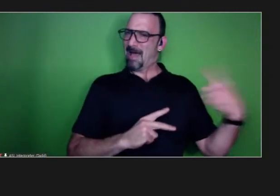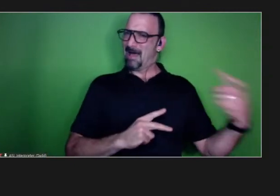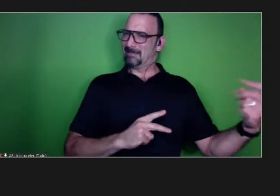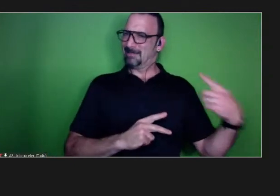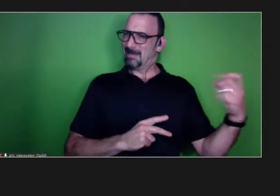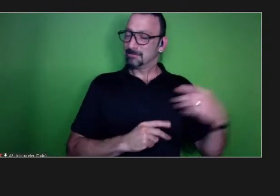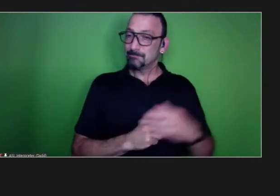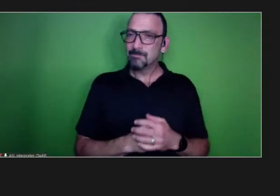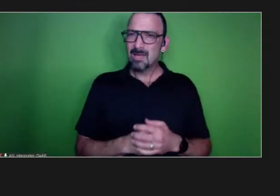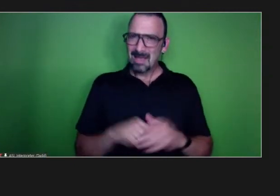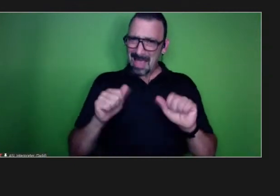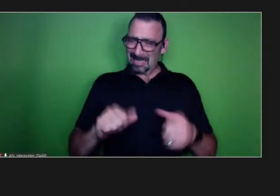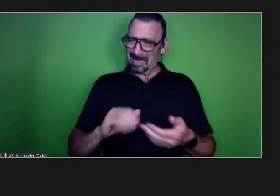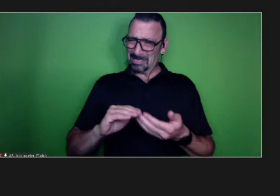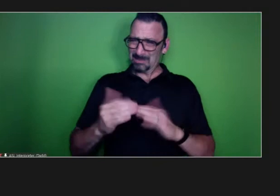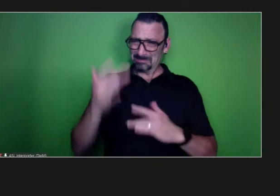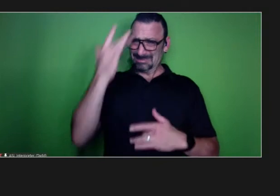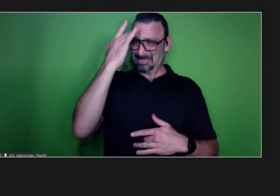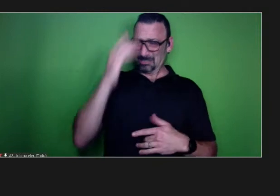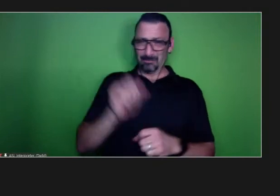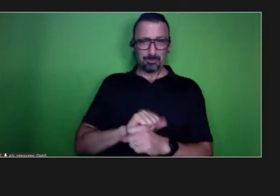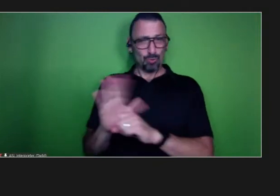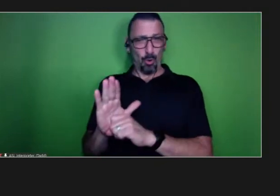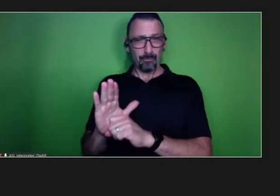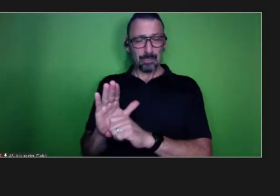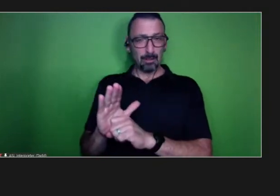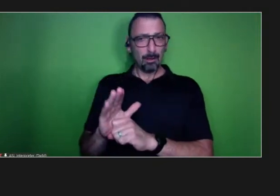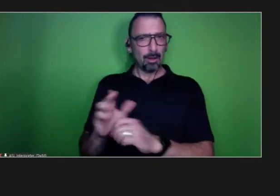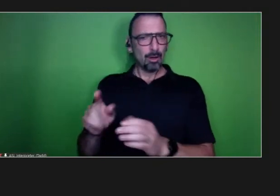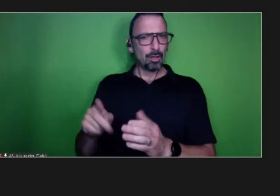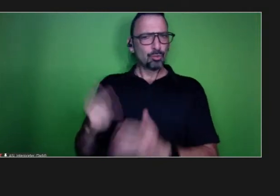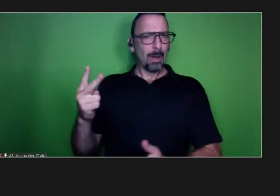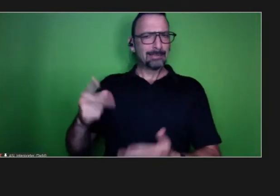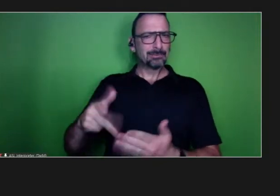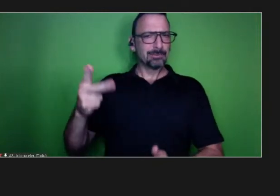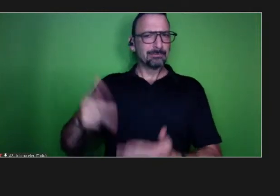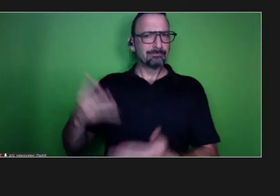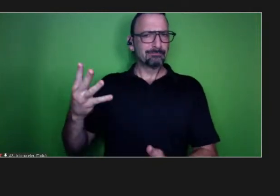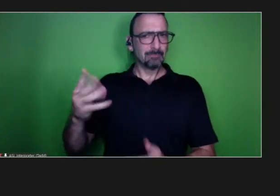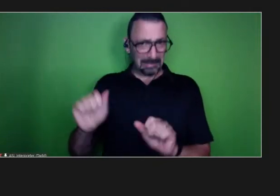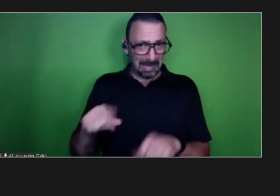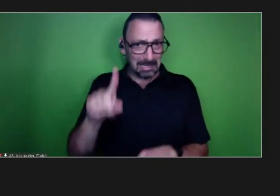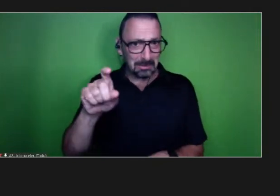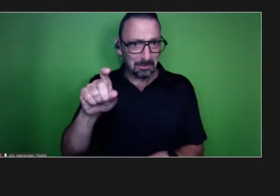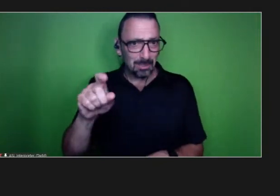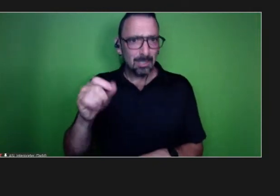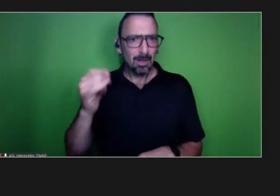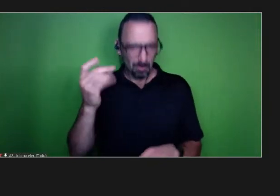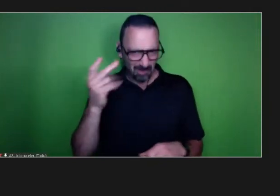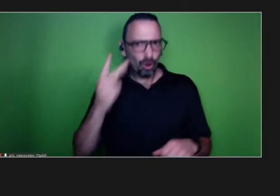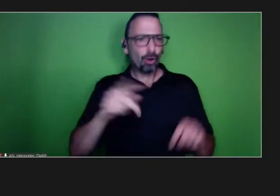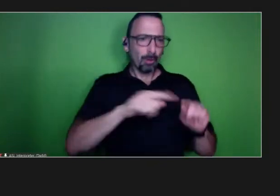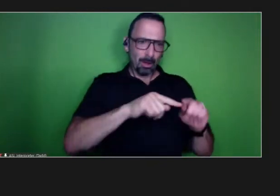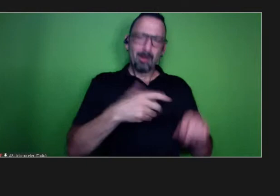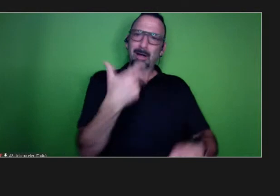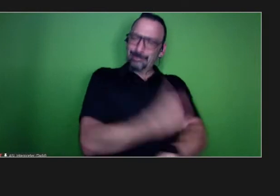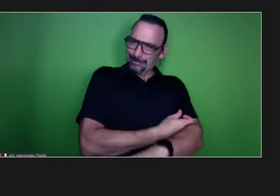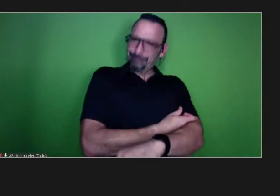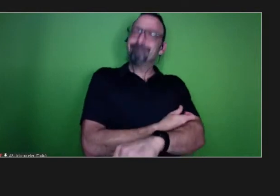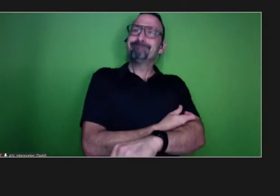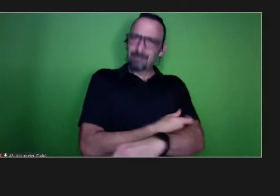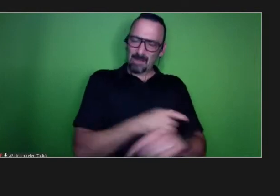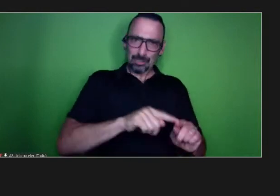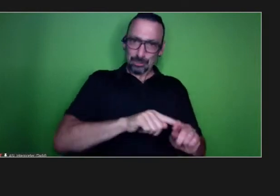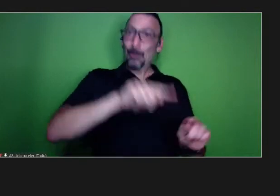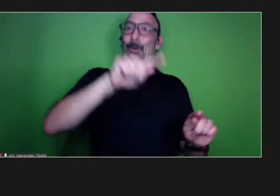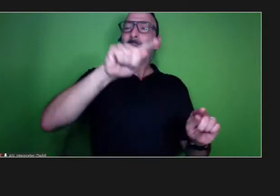Can you get COVID-19 more than once? We talked about antibodies wearing off approximately 90 days after getting COVID and informing